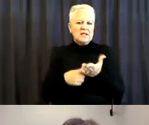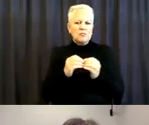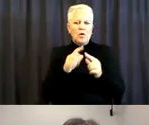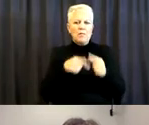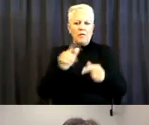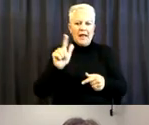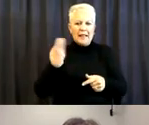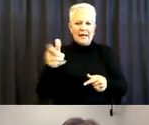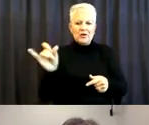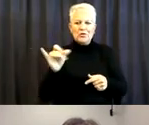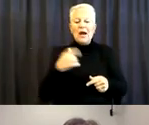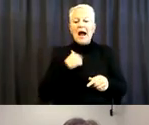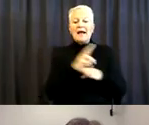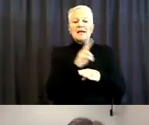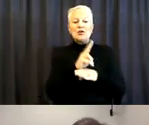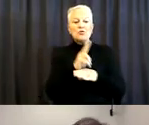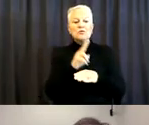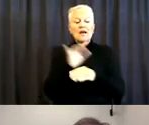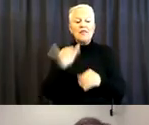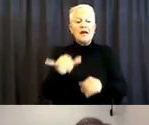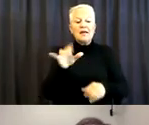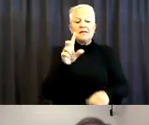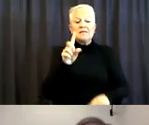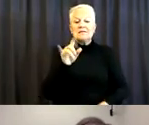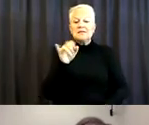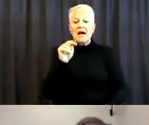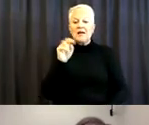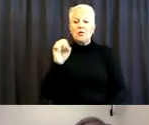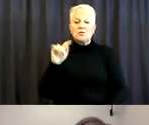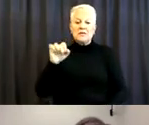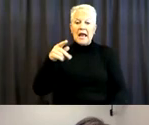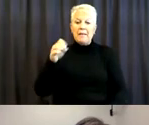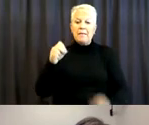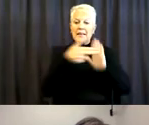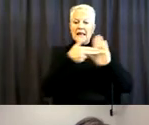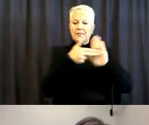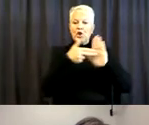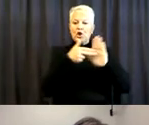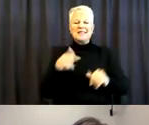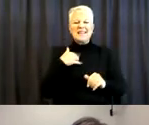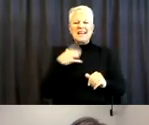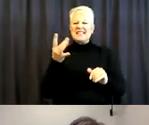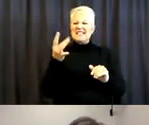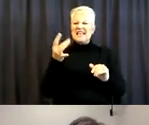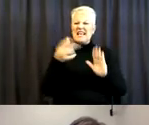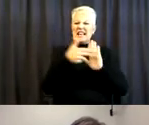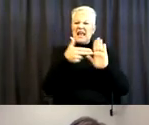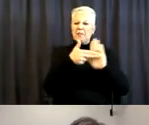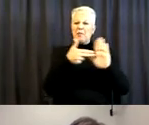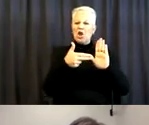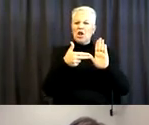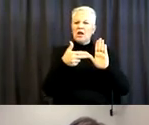more about this in a little bit too. I use the Dymo tape labeler. It's kind of that sticky